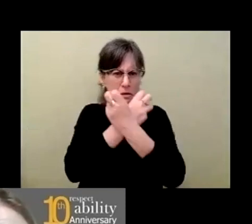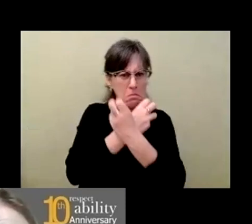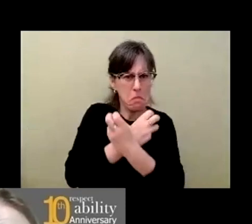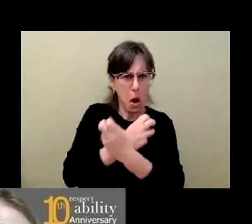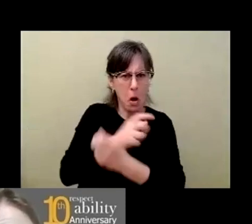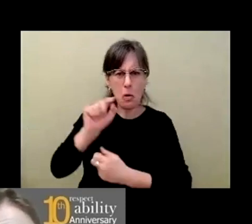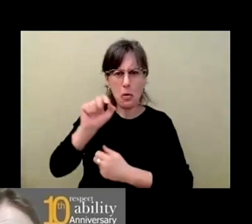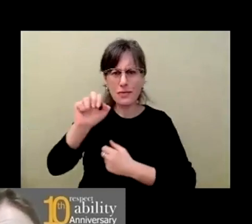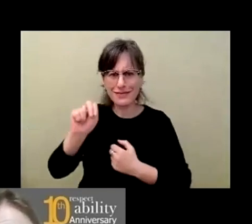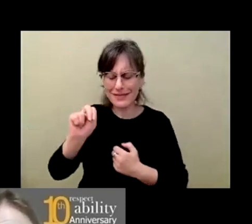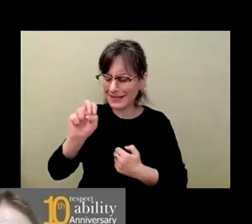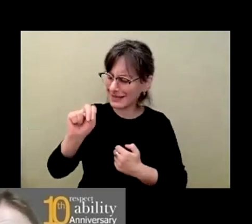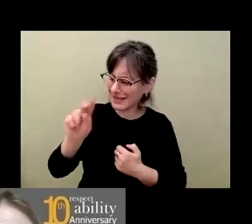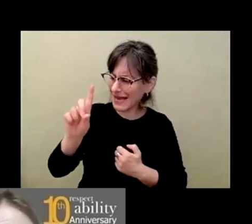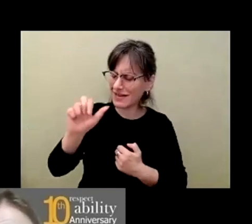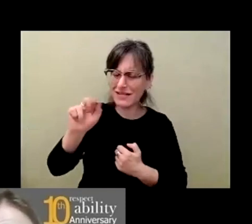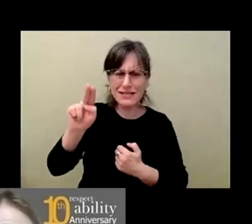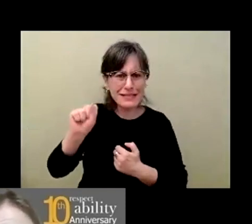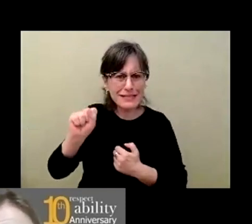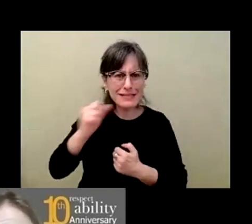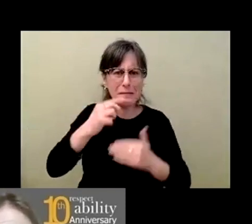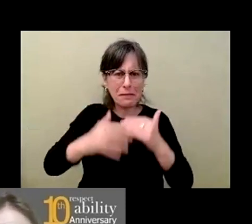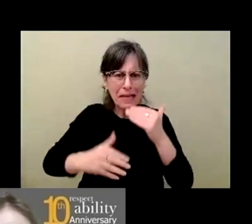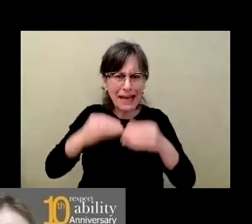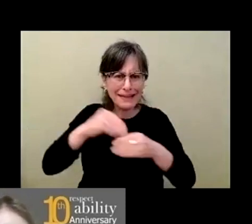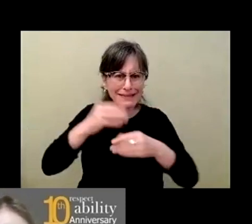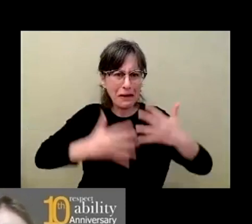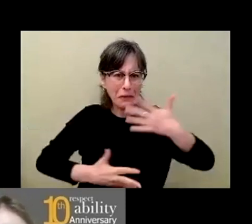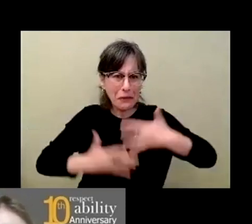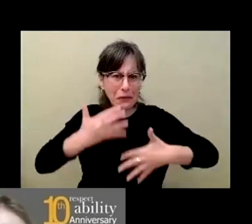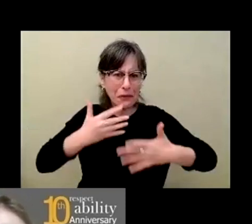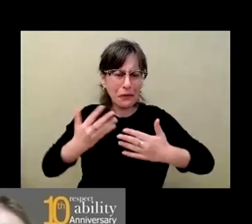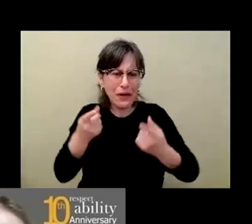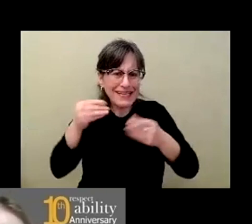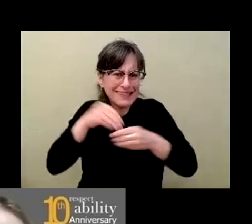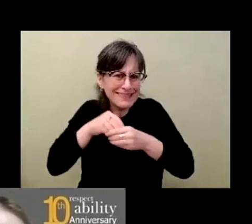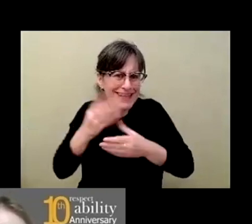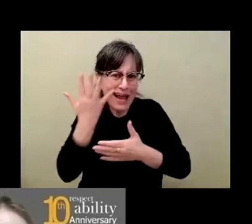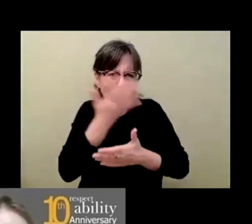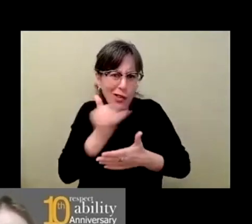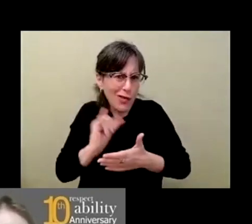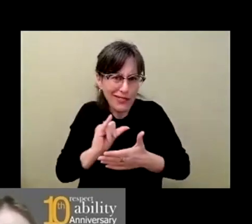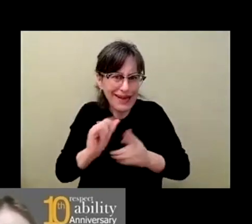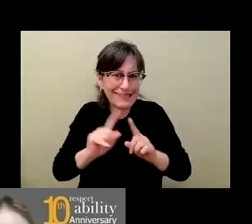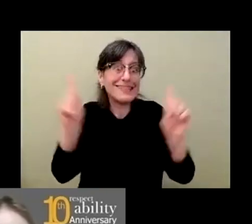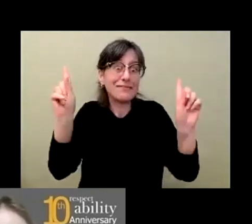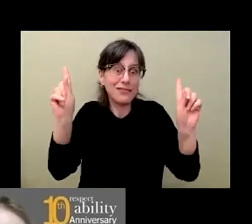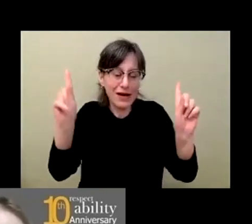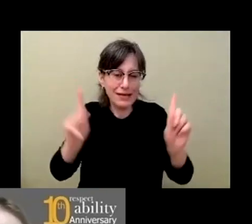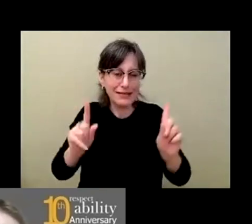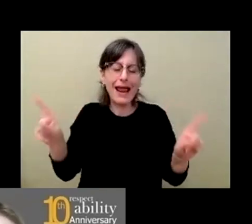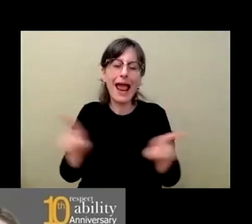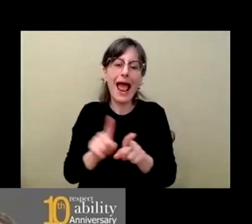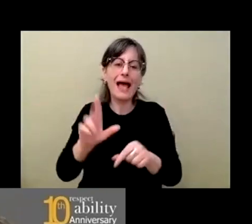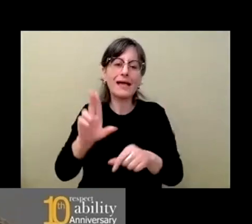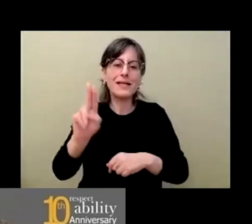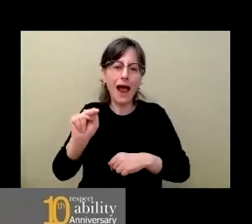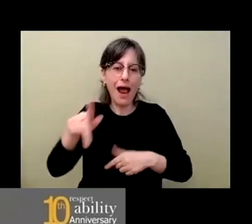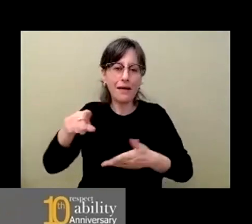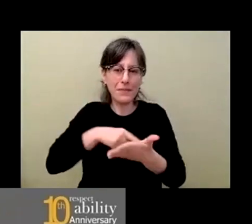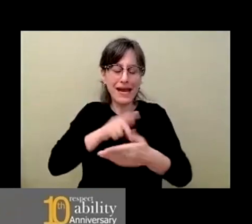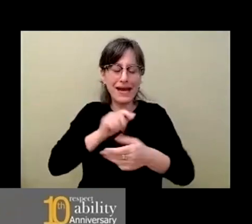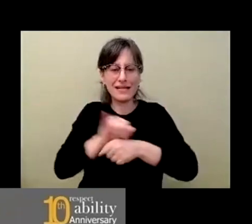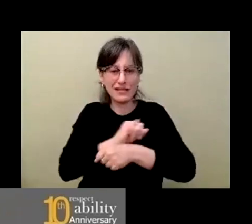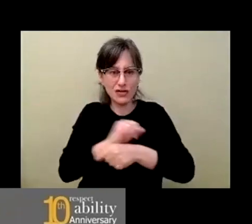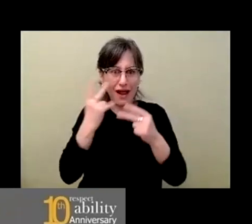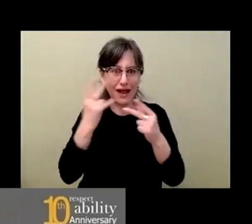arm, the blood flow that's coming to the arm. And working in government as an unpaid intern was like that. I got to see the mail coming in. I